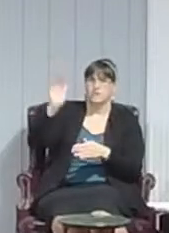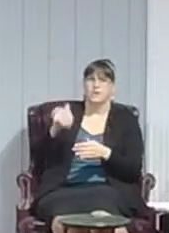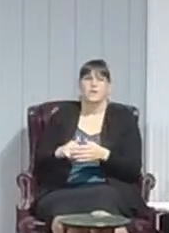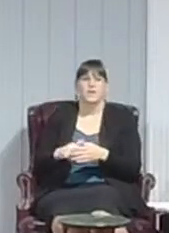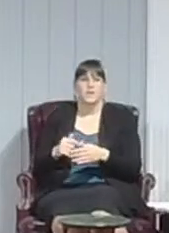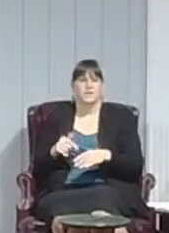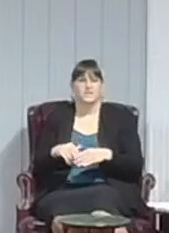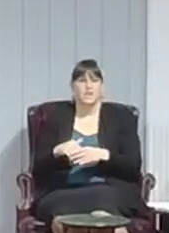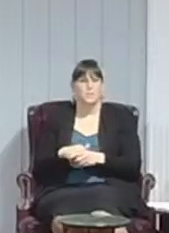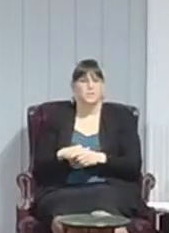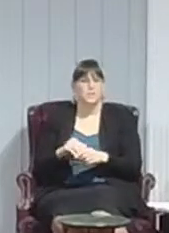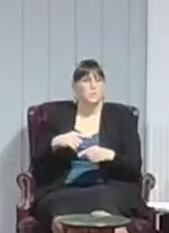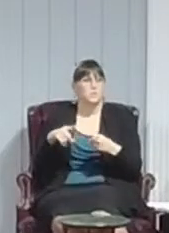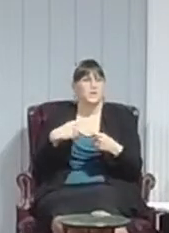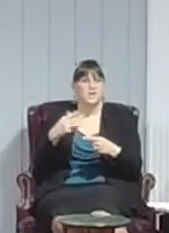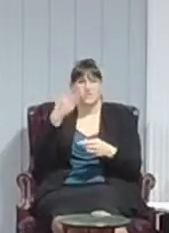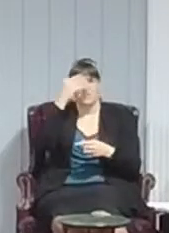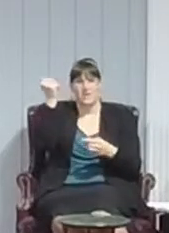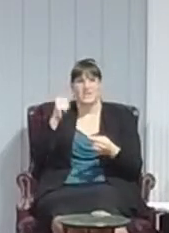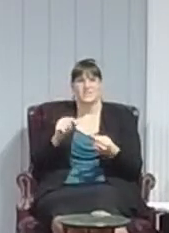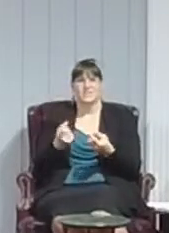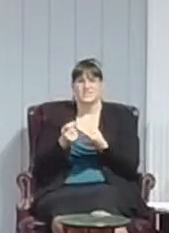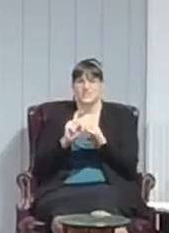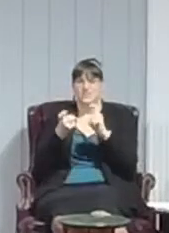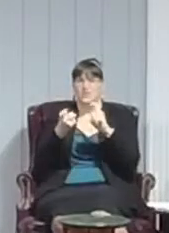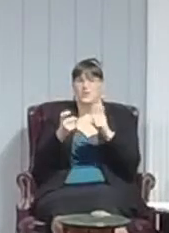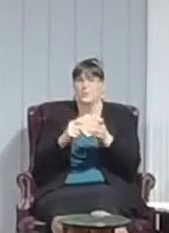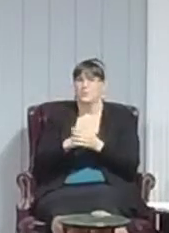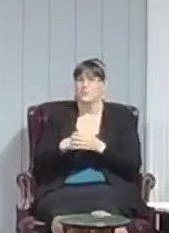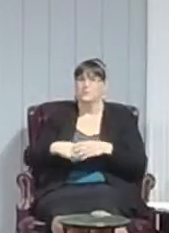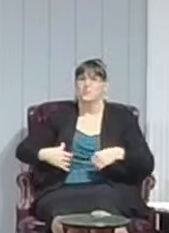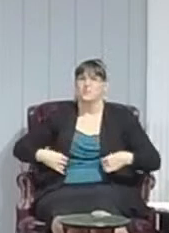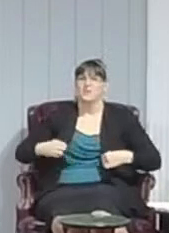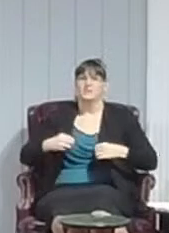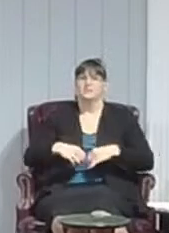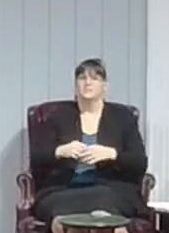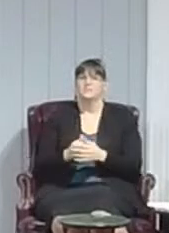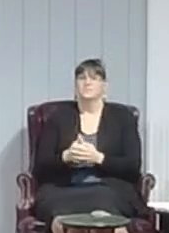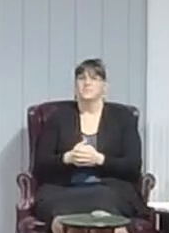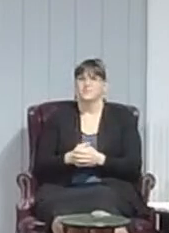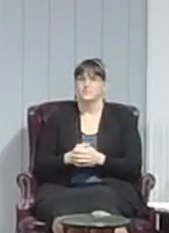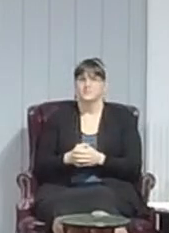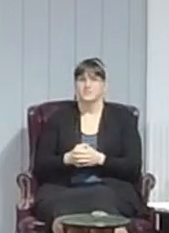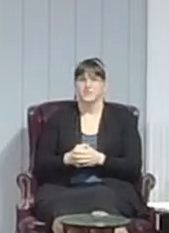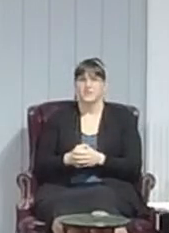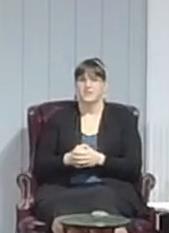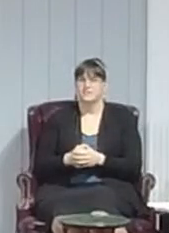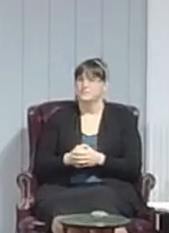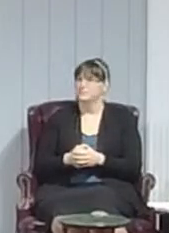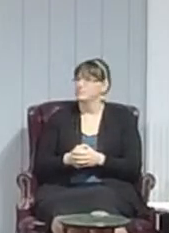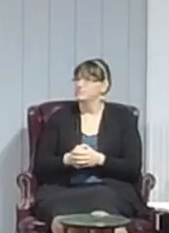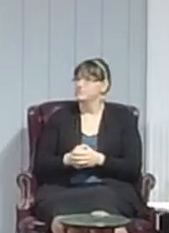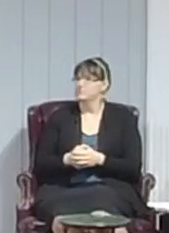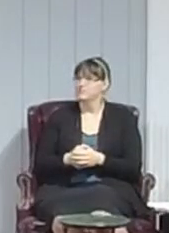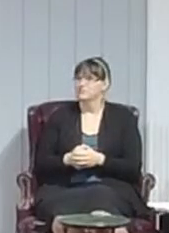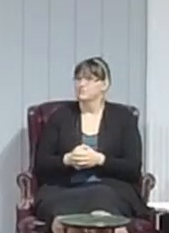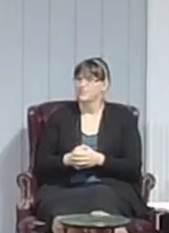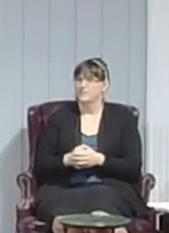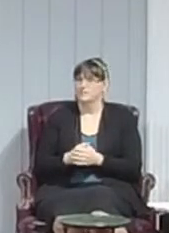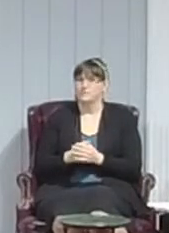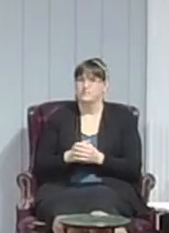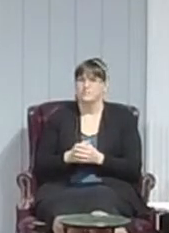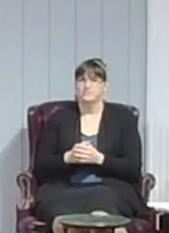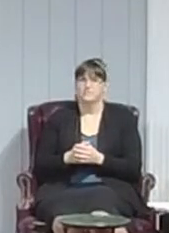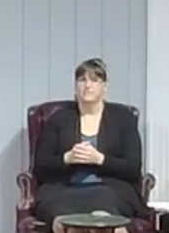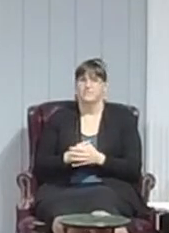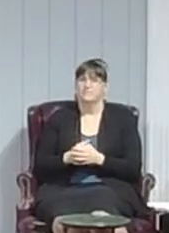I'm just picking on you. that's you. So they wanted it to have, so they just one word and then and stop me right now. You forgot to flip the slide there